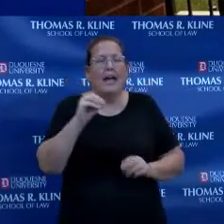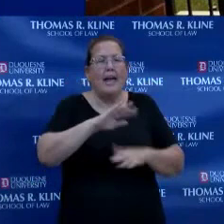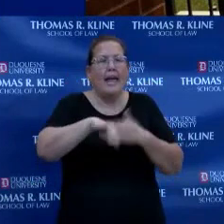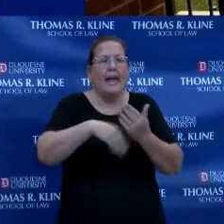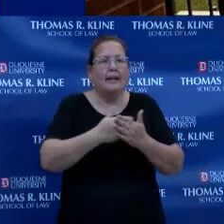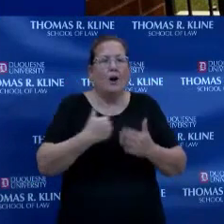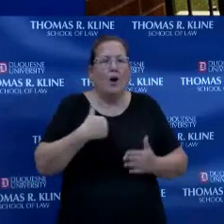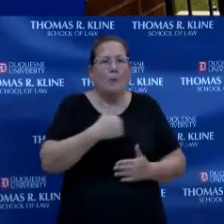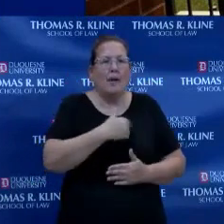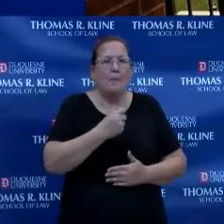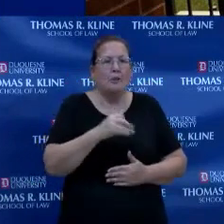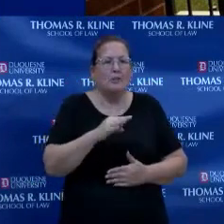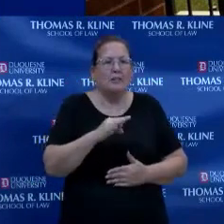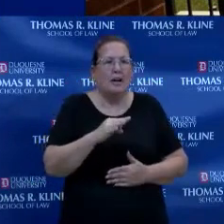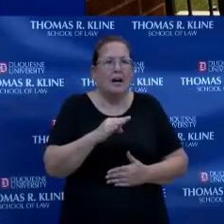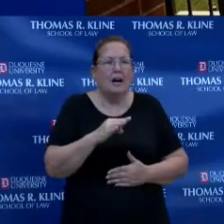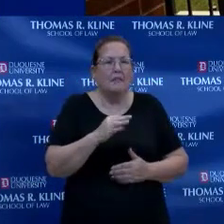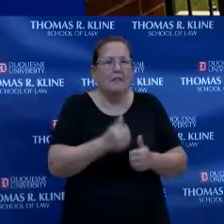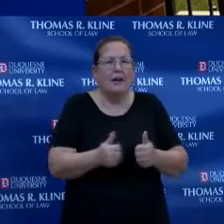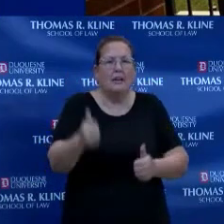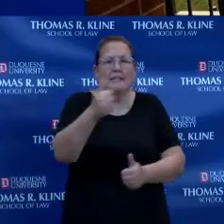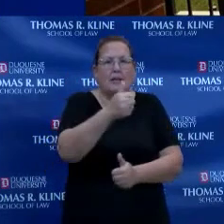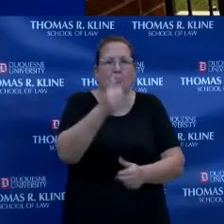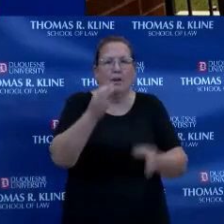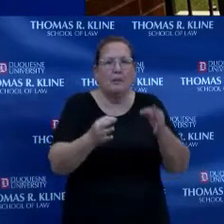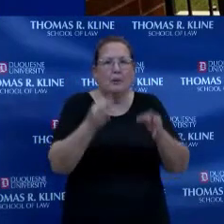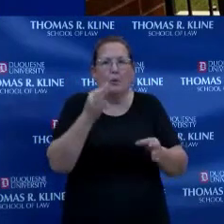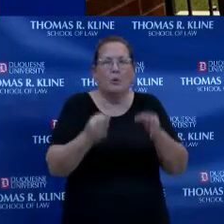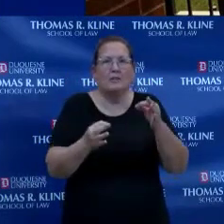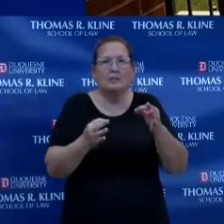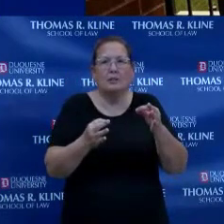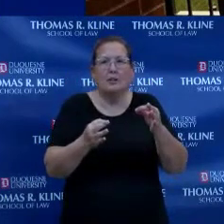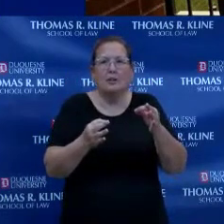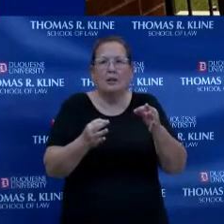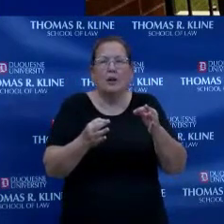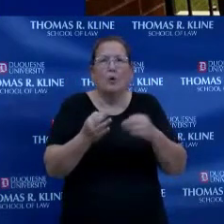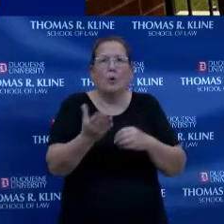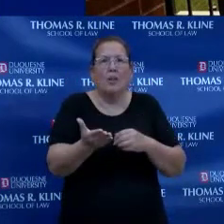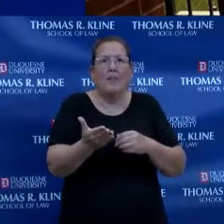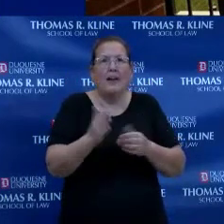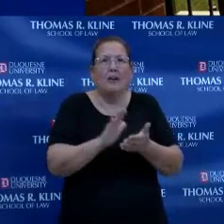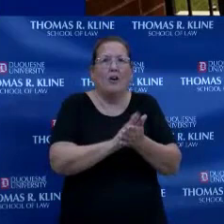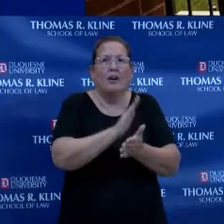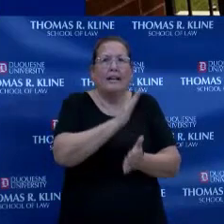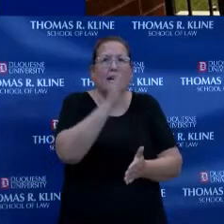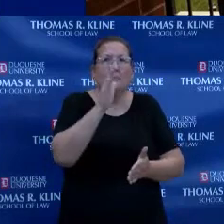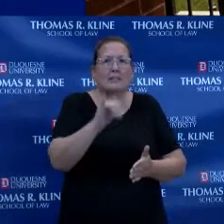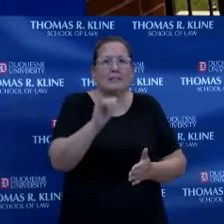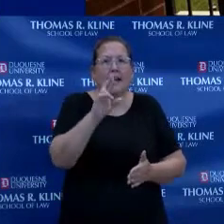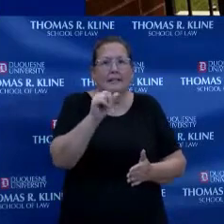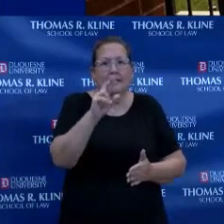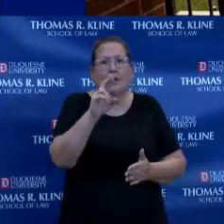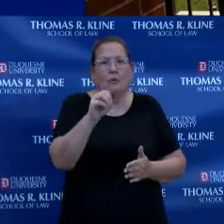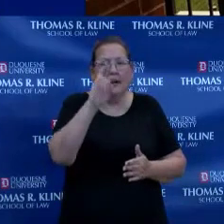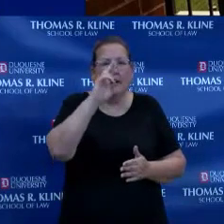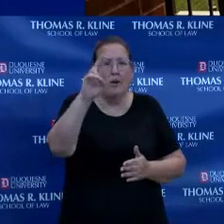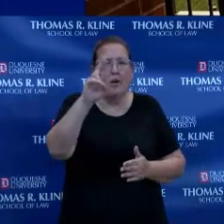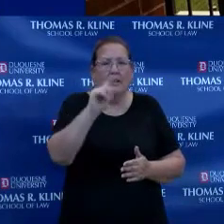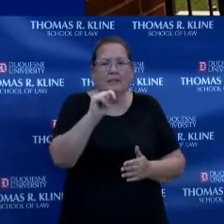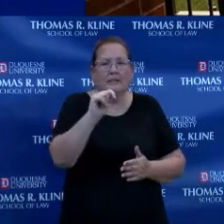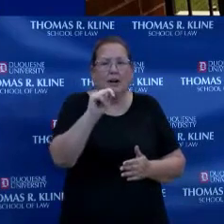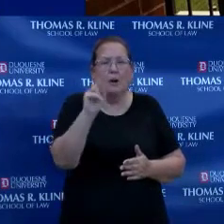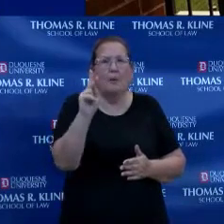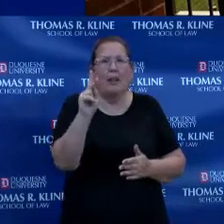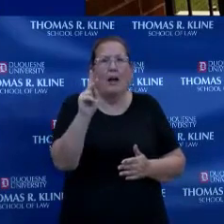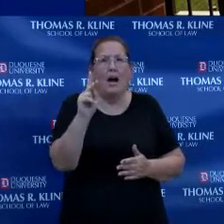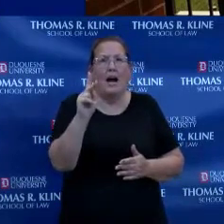the Pennsylvania Supreme Court were in attendance for that event on campus, a rare honor. Tom Kline